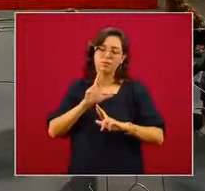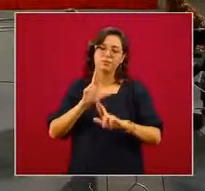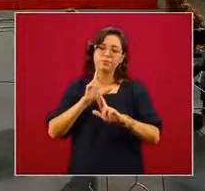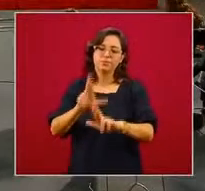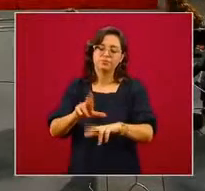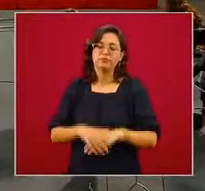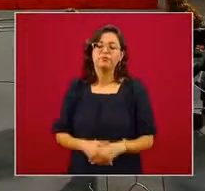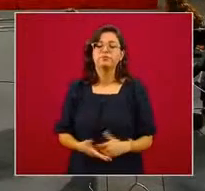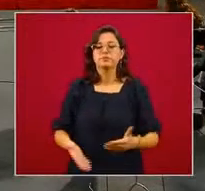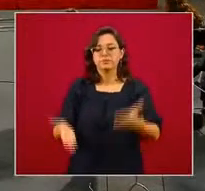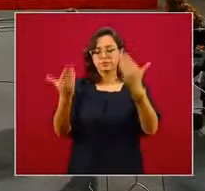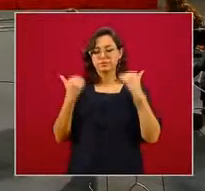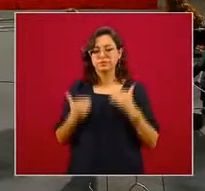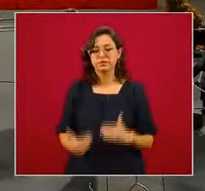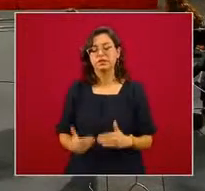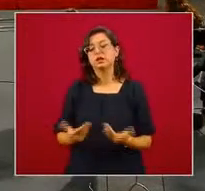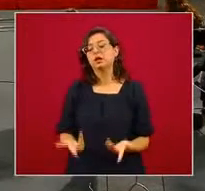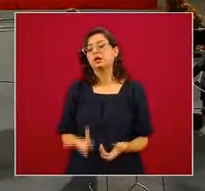days.